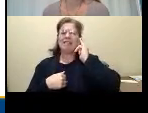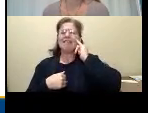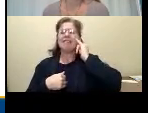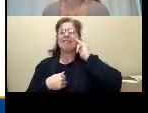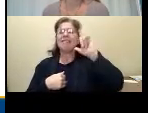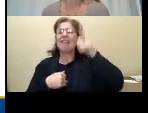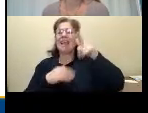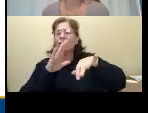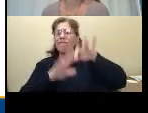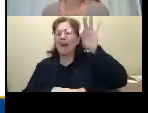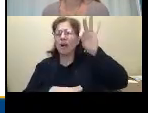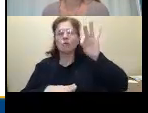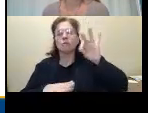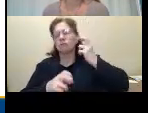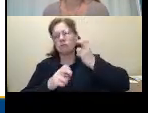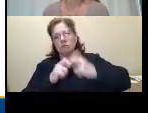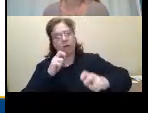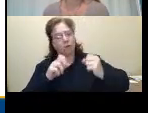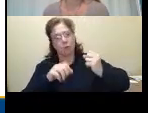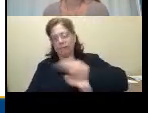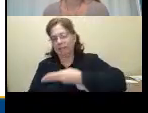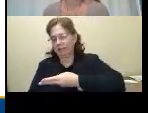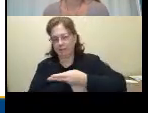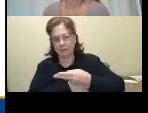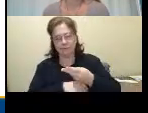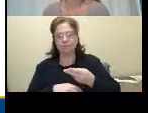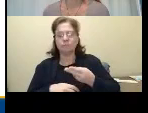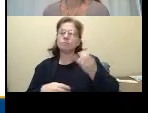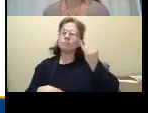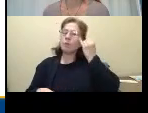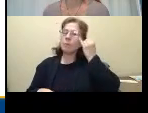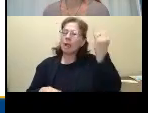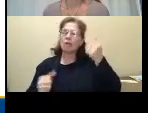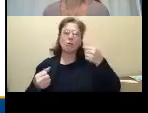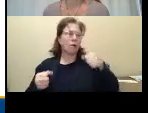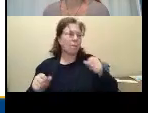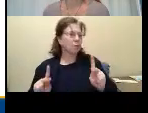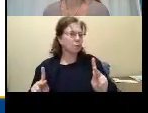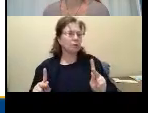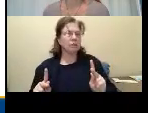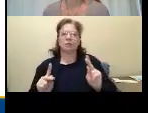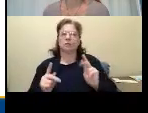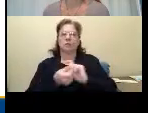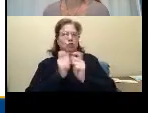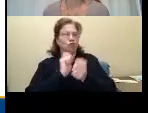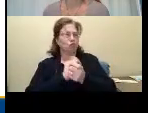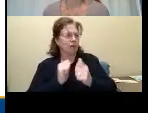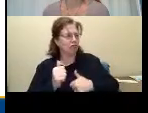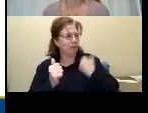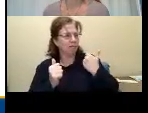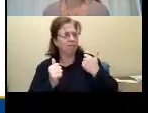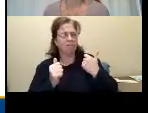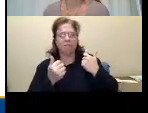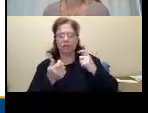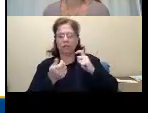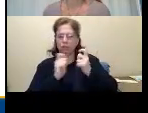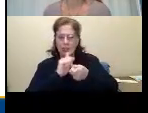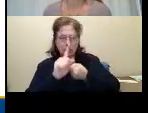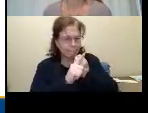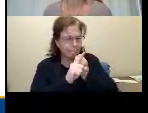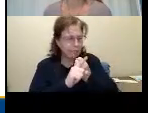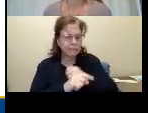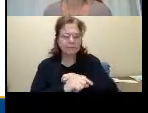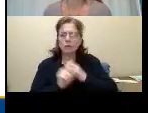stage diagnosis. So think about all the opportunities that does, all the lives that changes and impacts, your ability to see